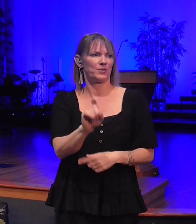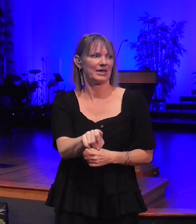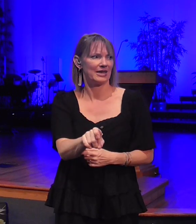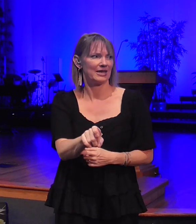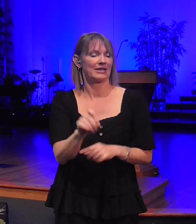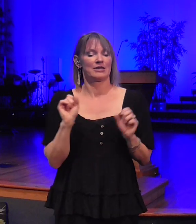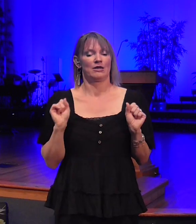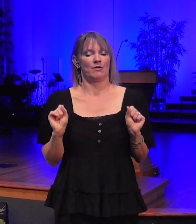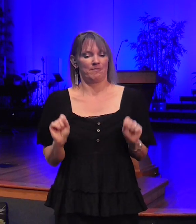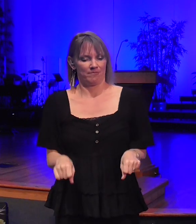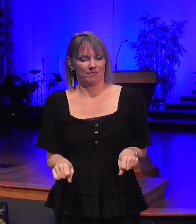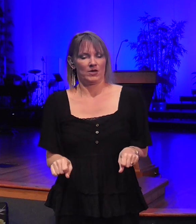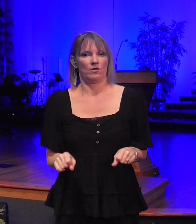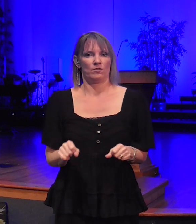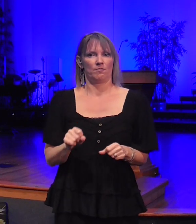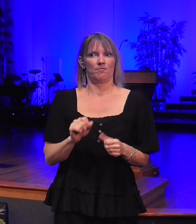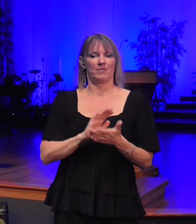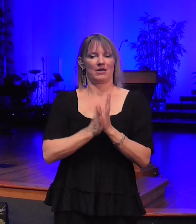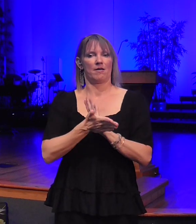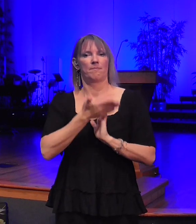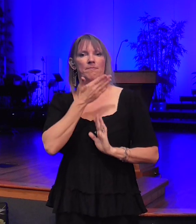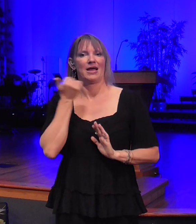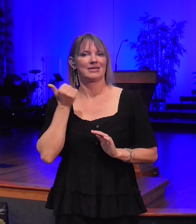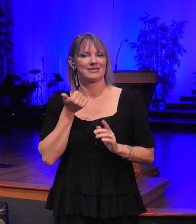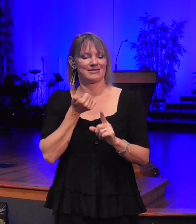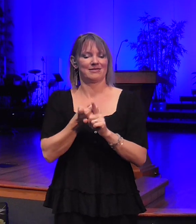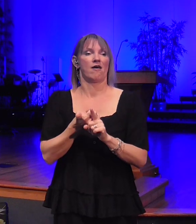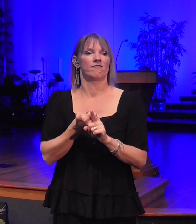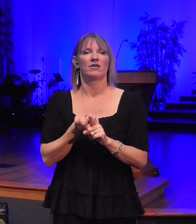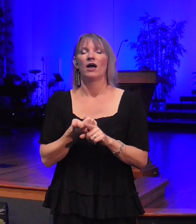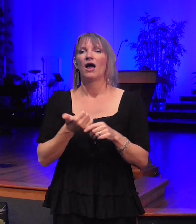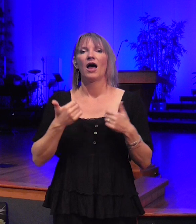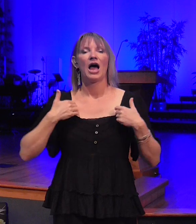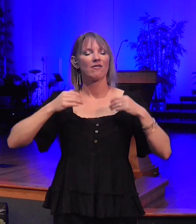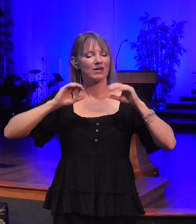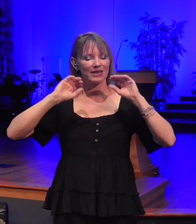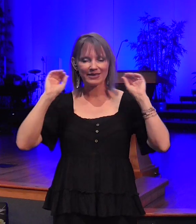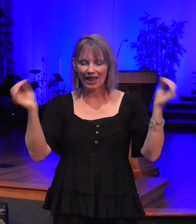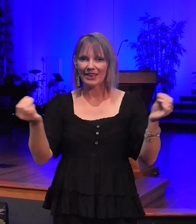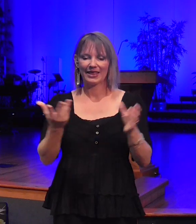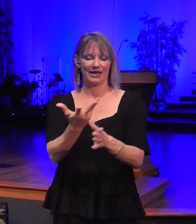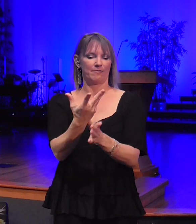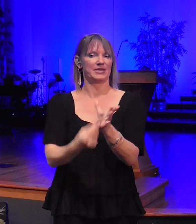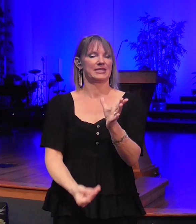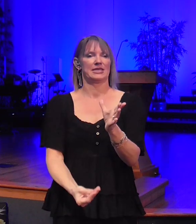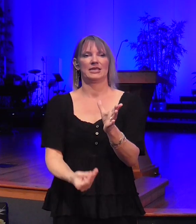your best self. There is nothing missing.